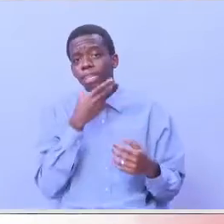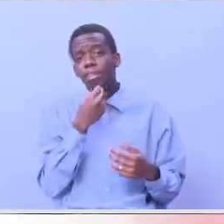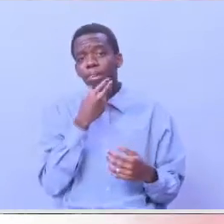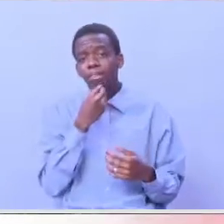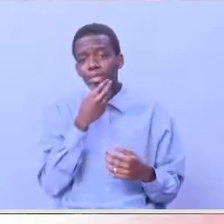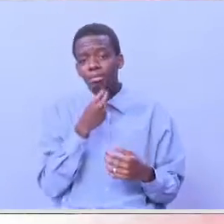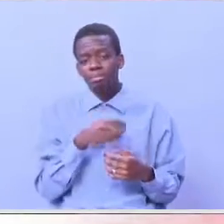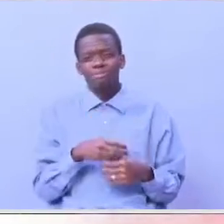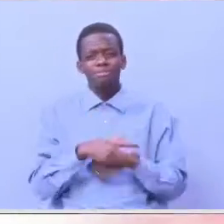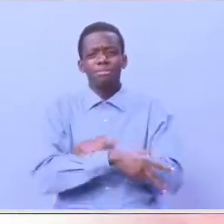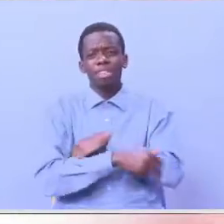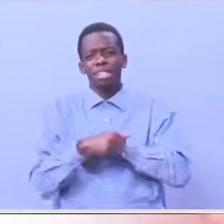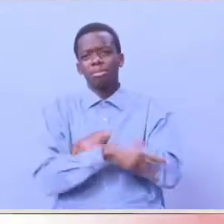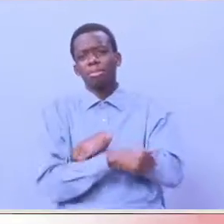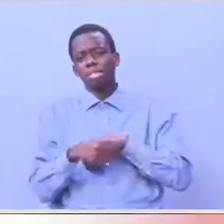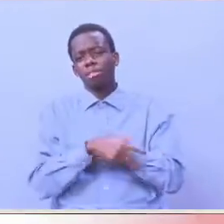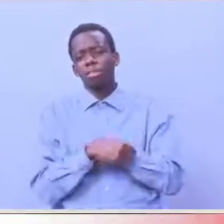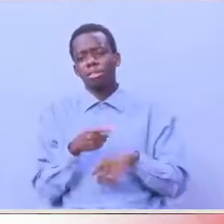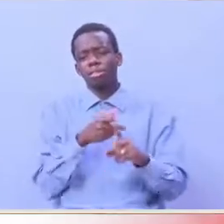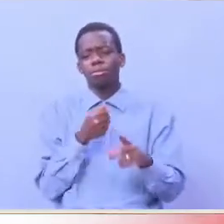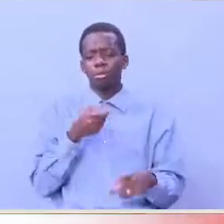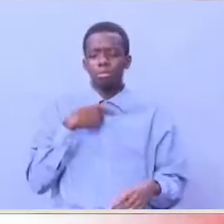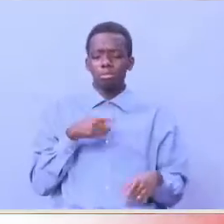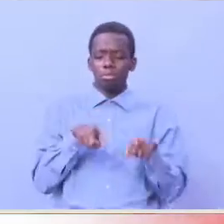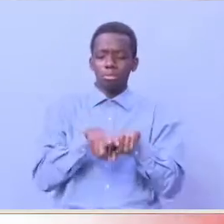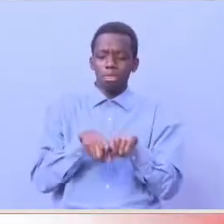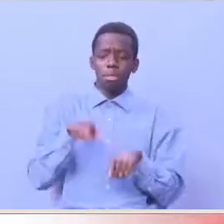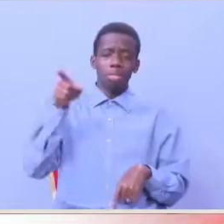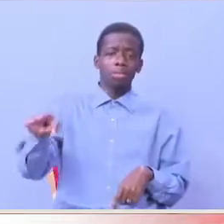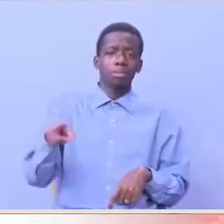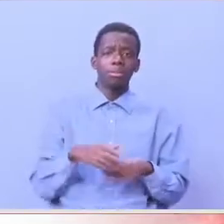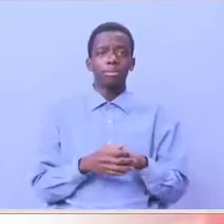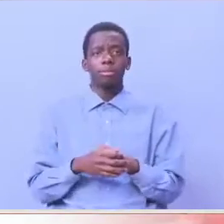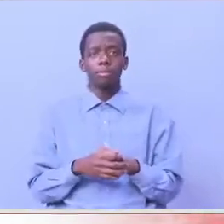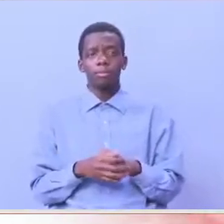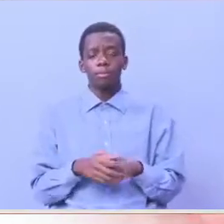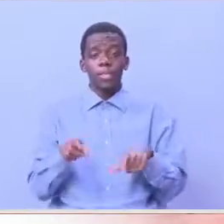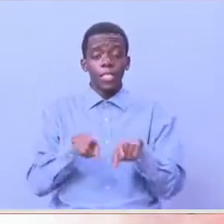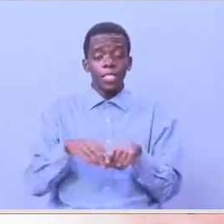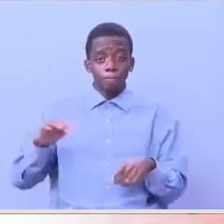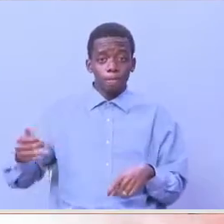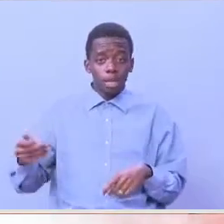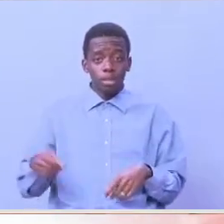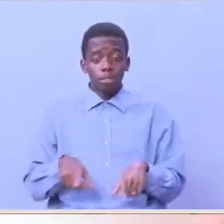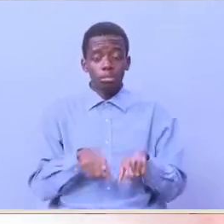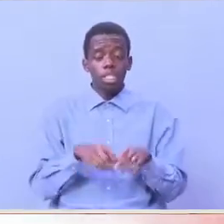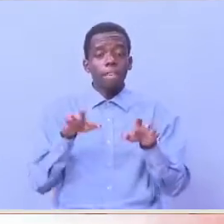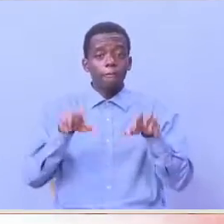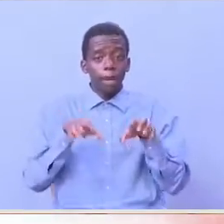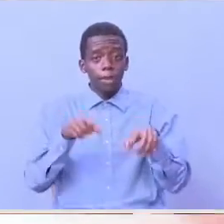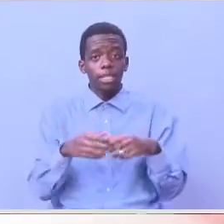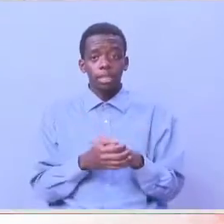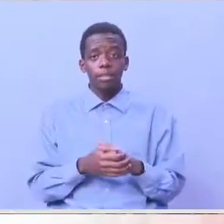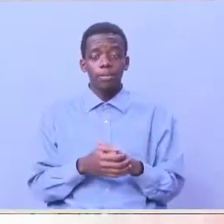details. This is Gitwamba Market in Saboti constituency, Trans Nzoia County, where potato farmers come here with high hopes